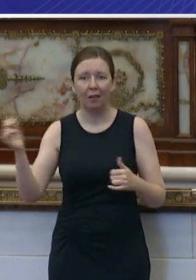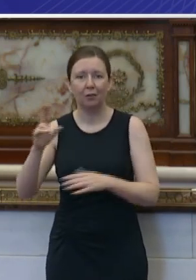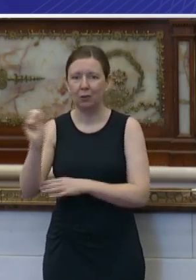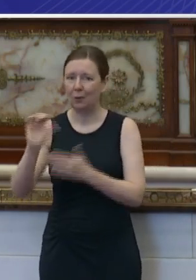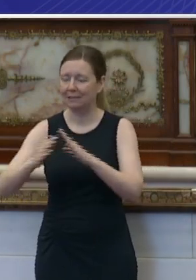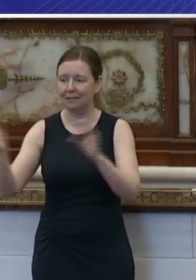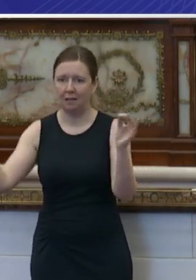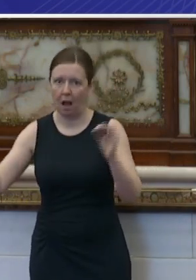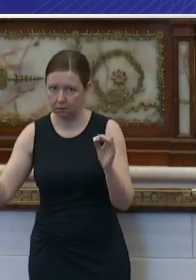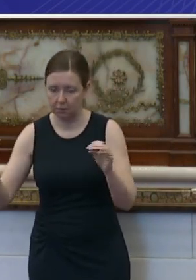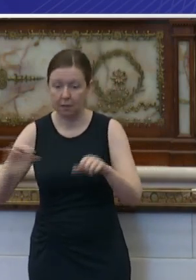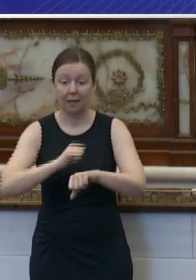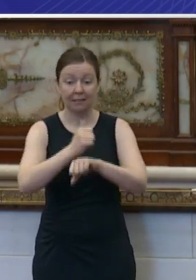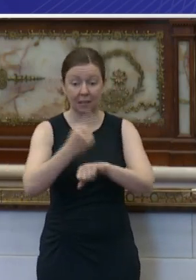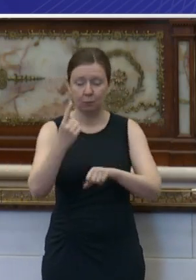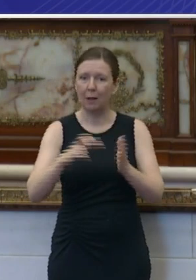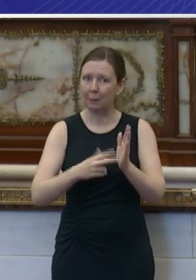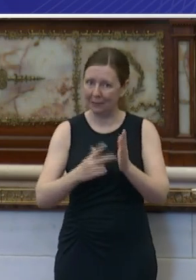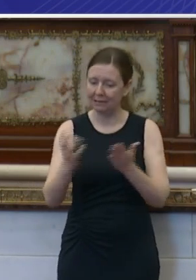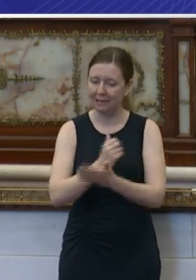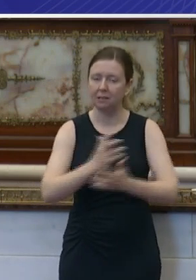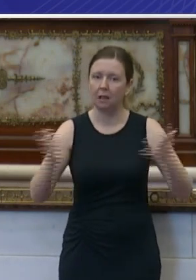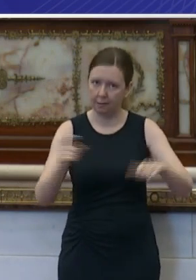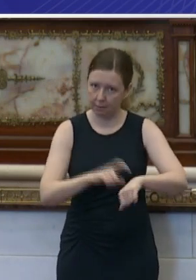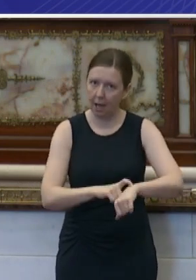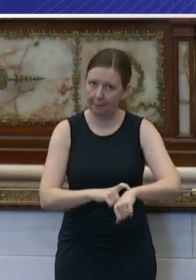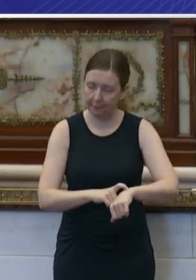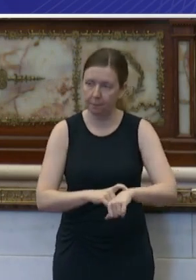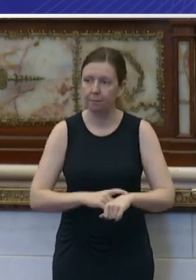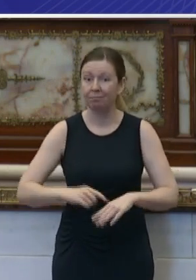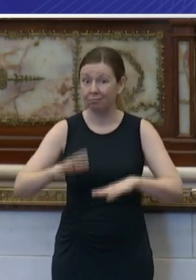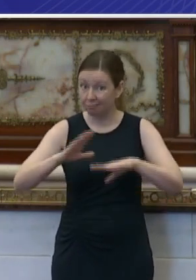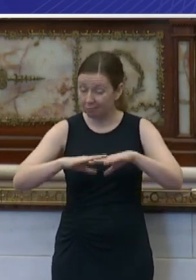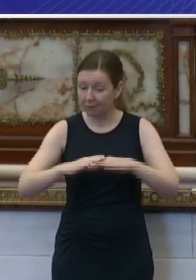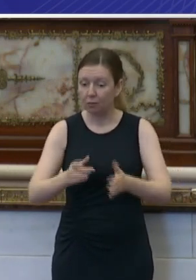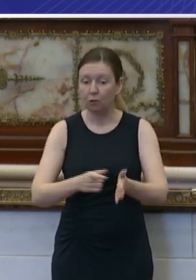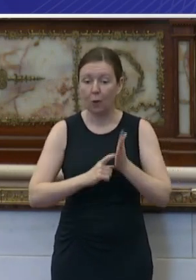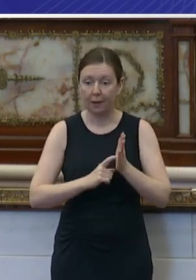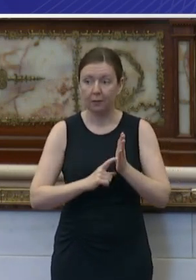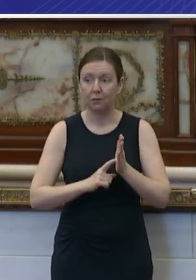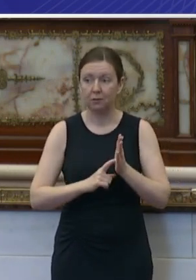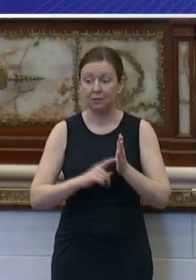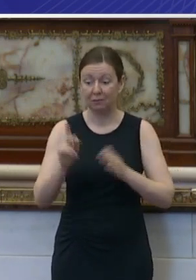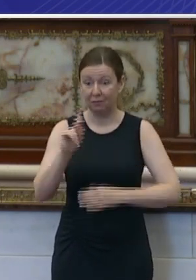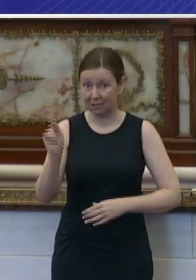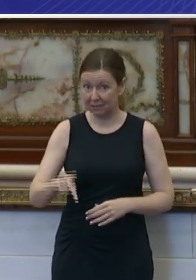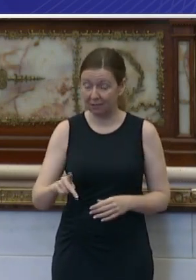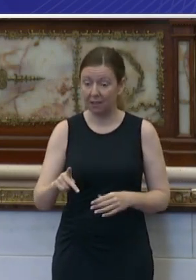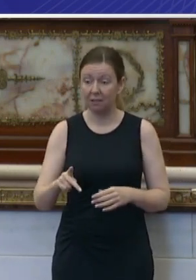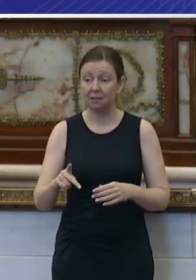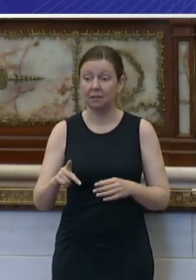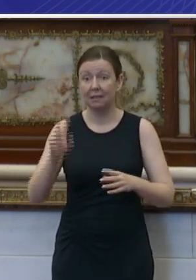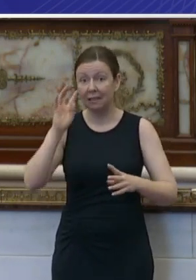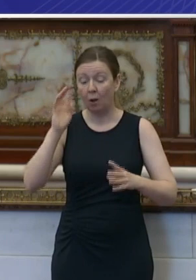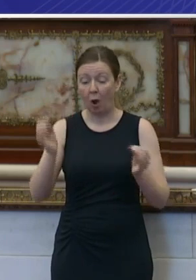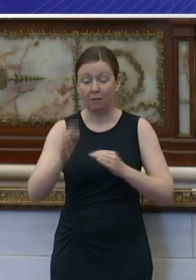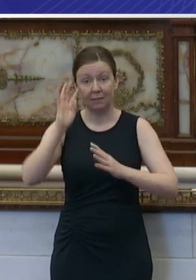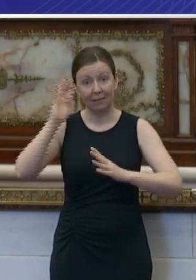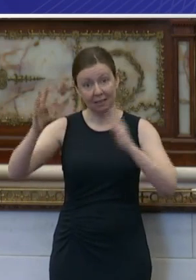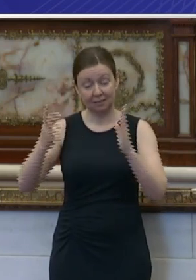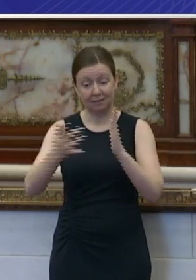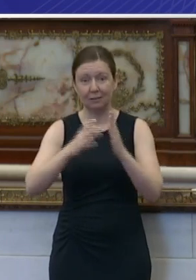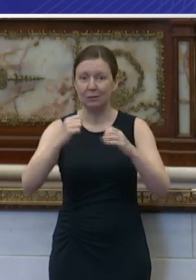city. Establishing one will take a significant amount of time. At a minimum, it will require Philadelphia's Office of Innovation and Technology to